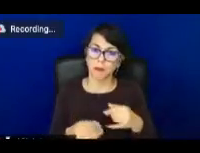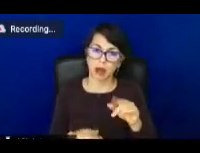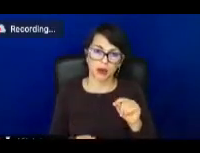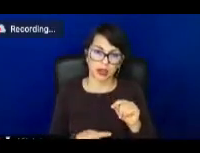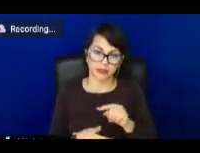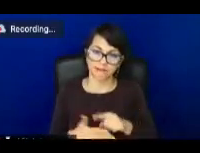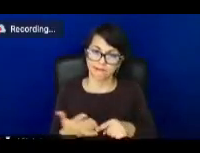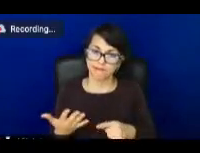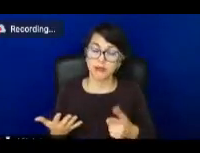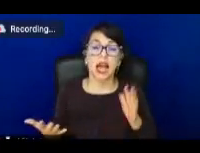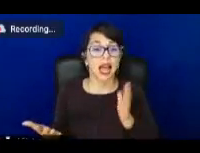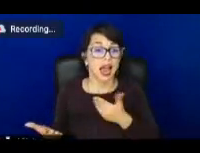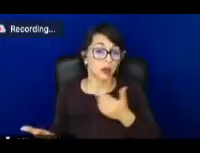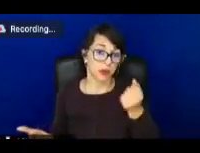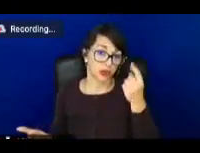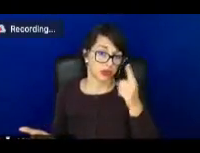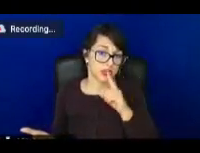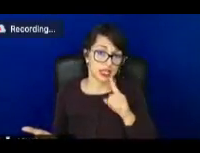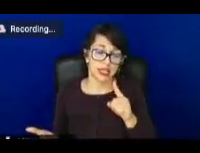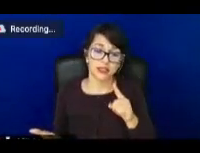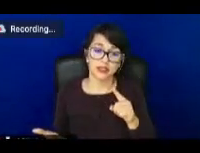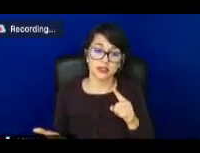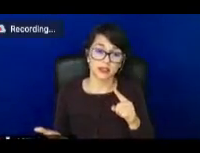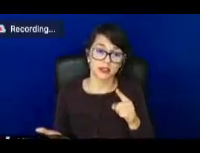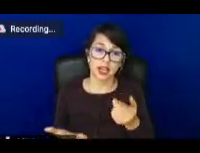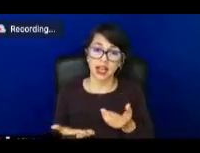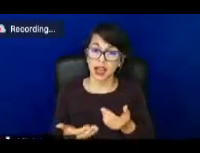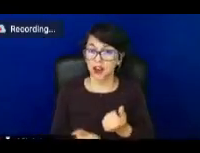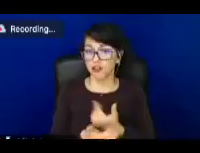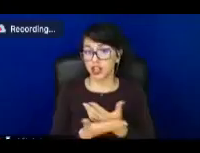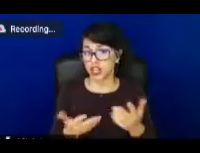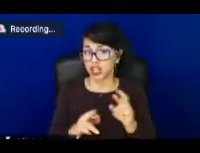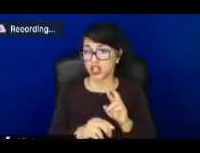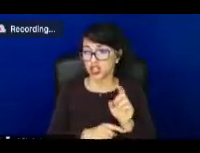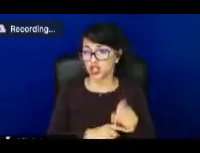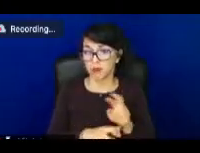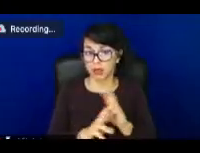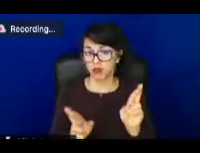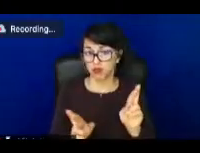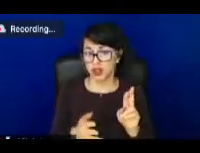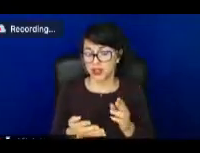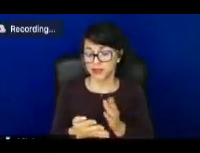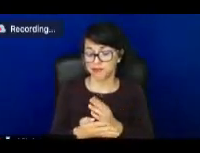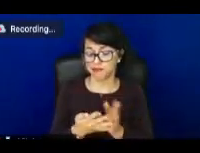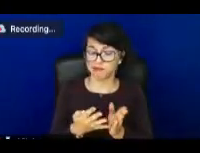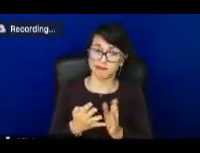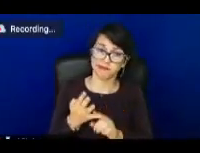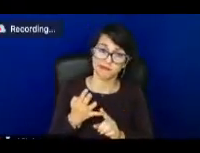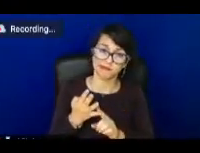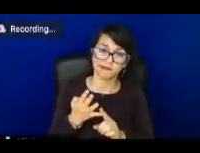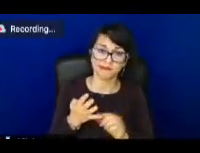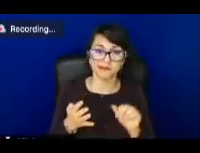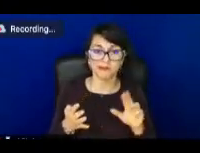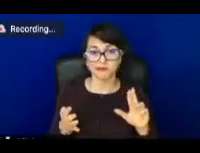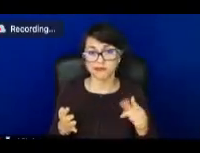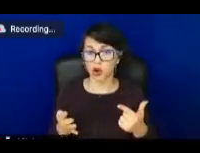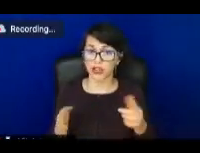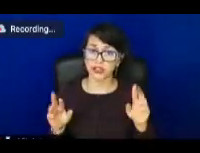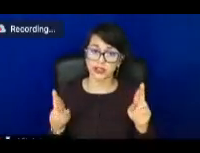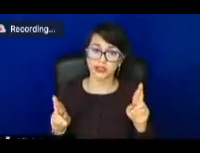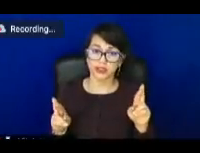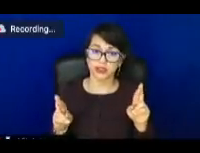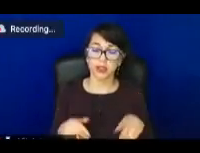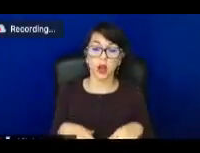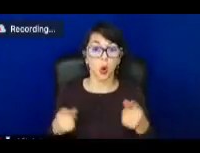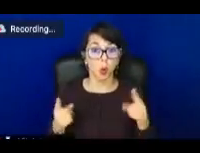Our understanding is that the stuff should be in, it should be ready mid-August, to end August, something. So as soon